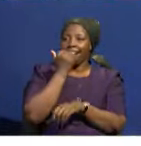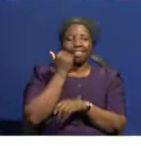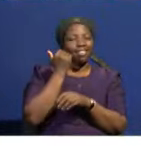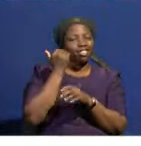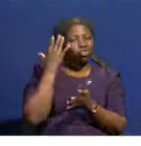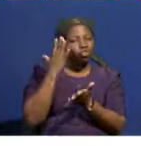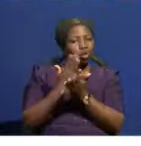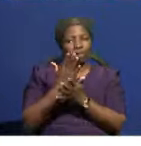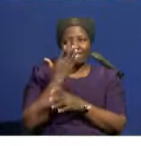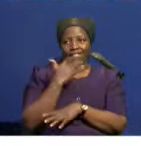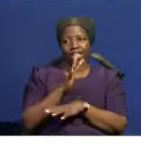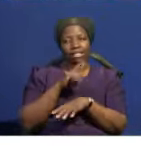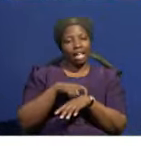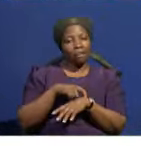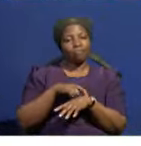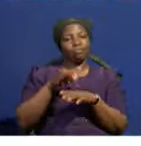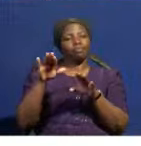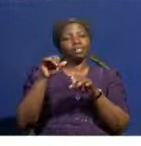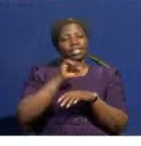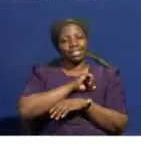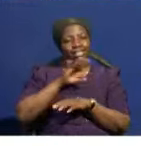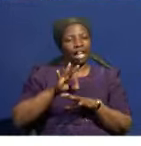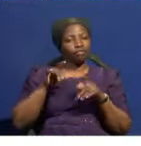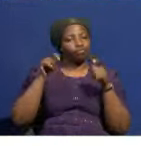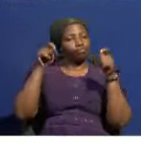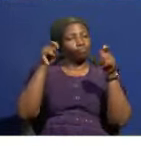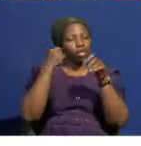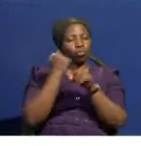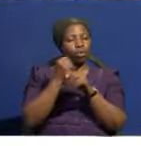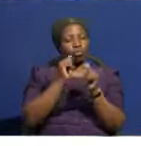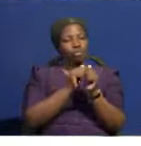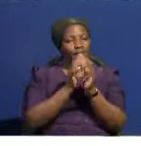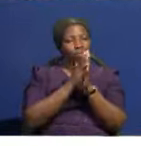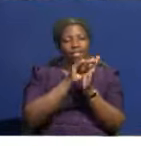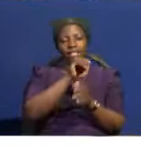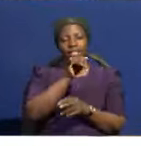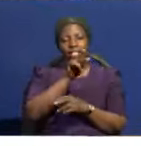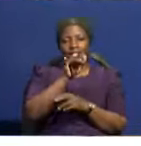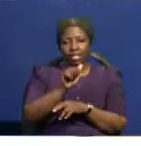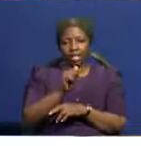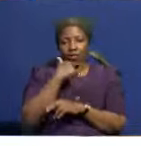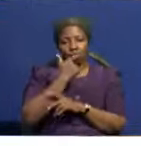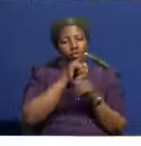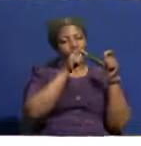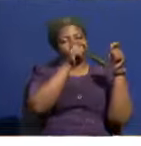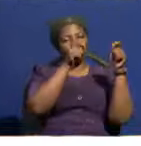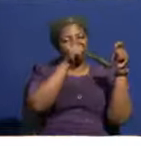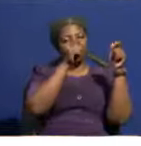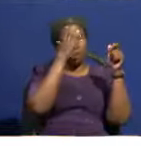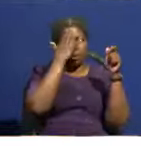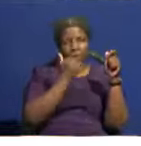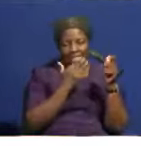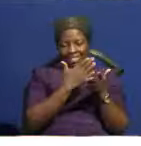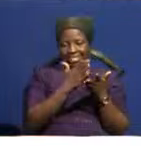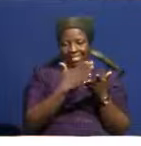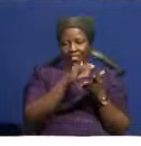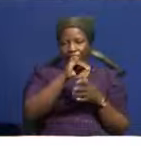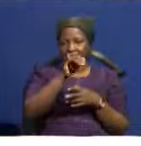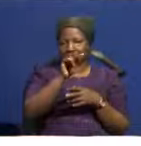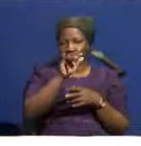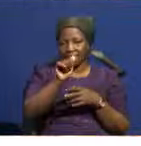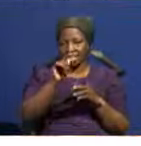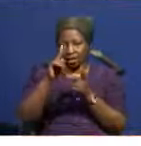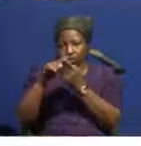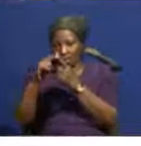tools in solidarity with counterparts at Jomo Kenyatta International Airport, who downed tools to protest over the alleged leasing of JKIA to